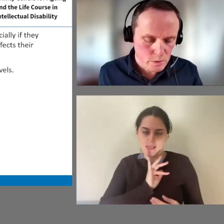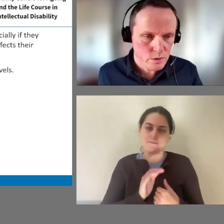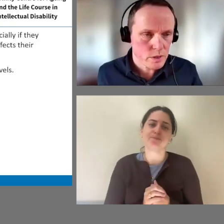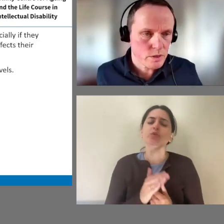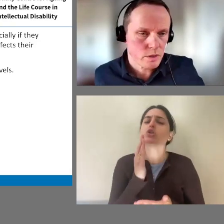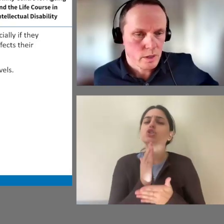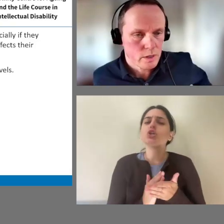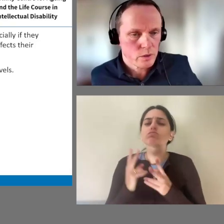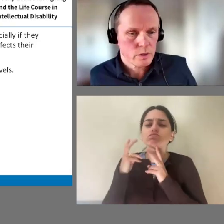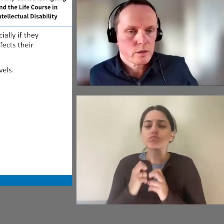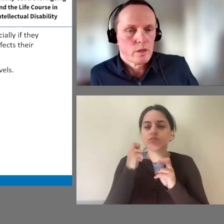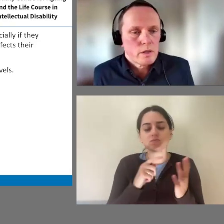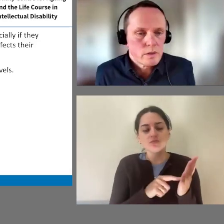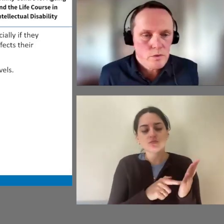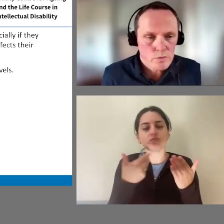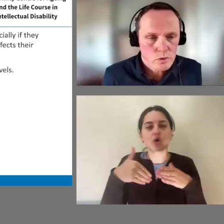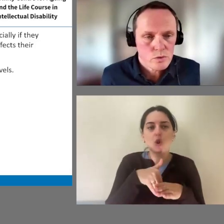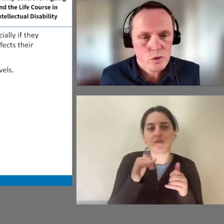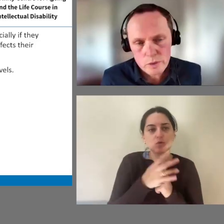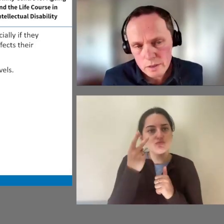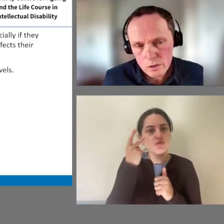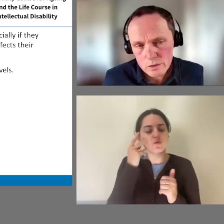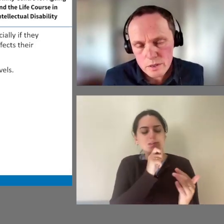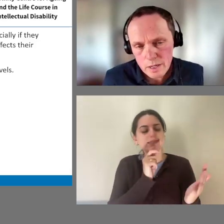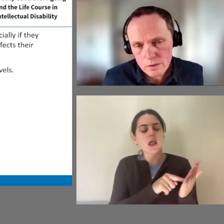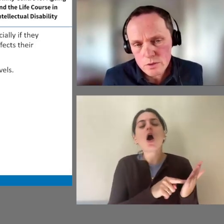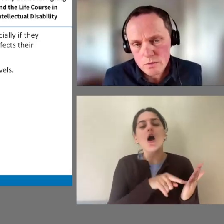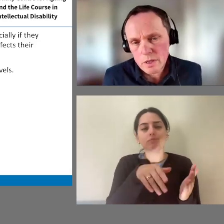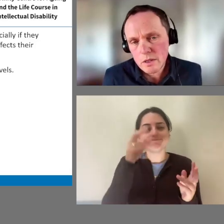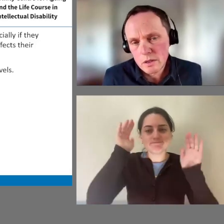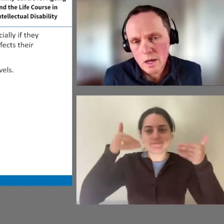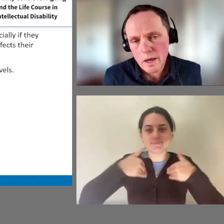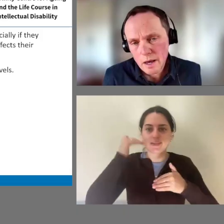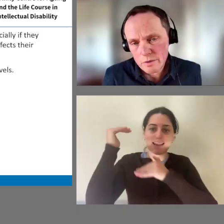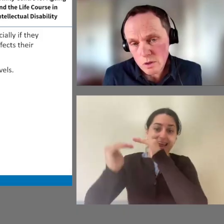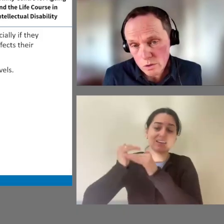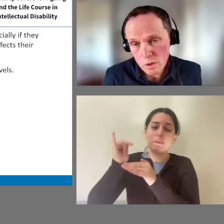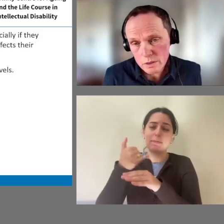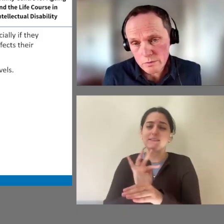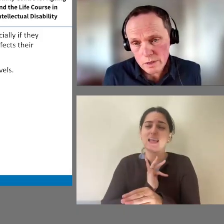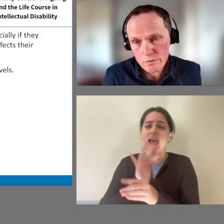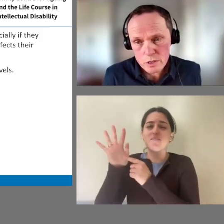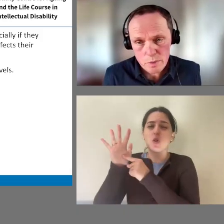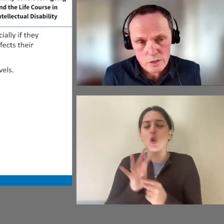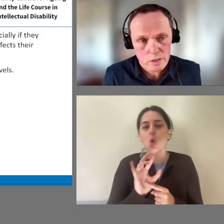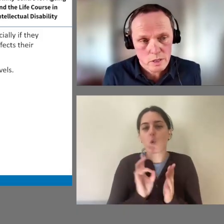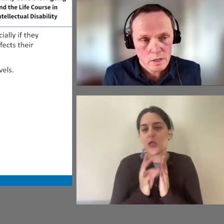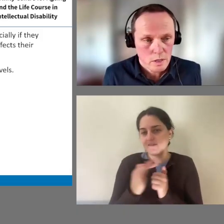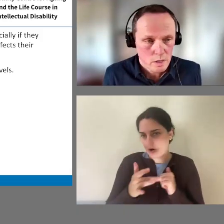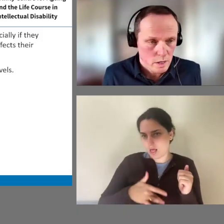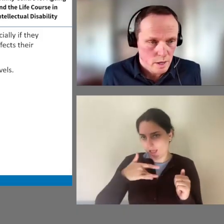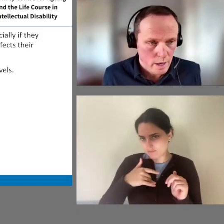So some of the studies included in the review showed that autistic adults may have a lower quality of life,